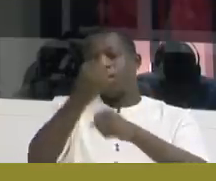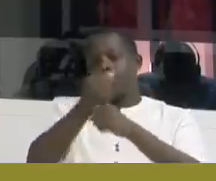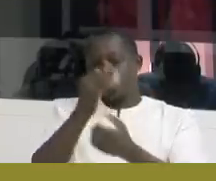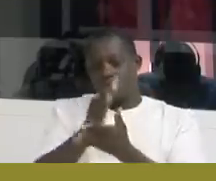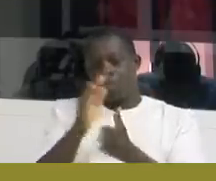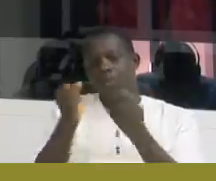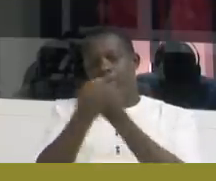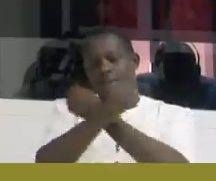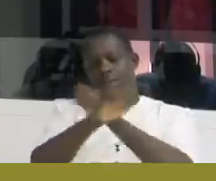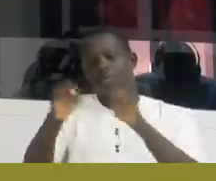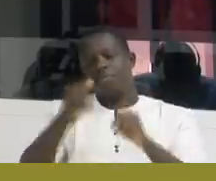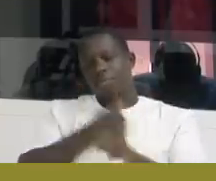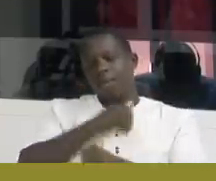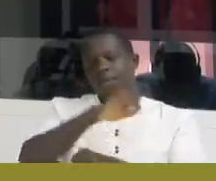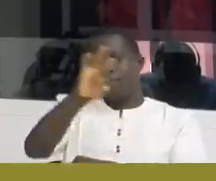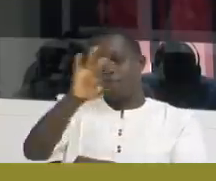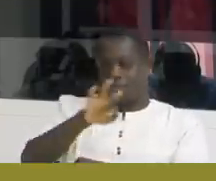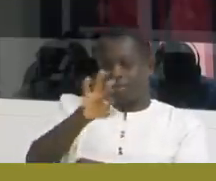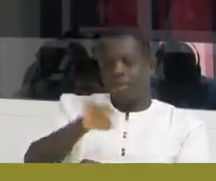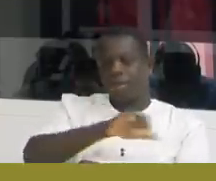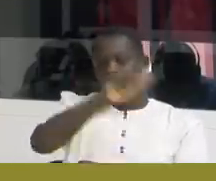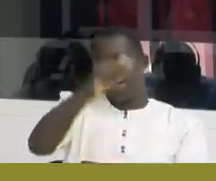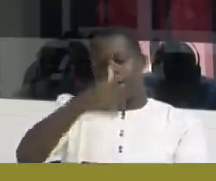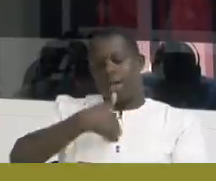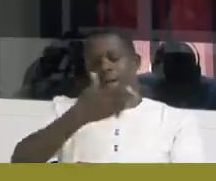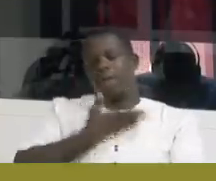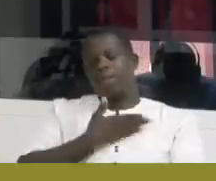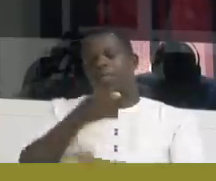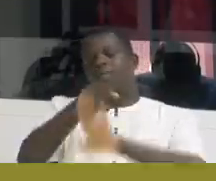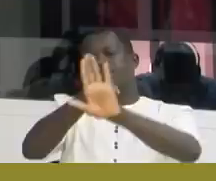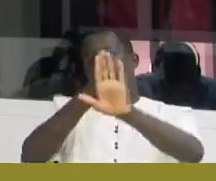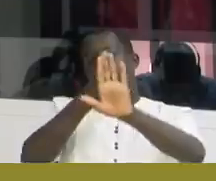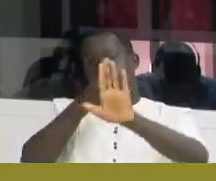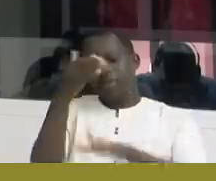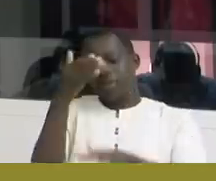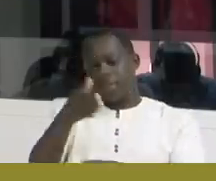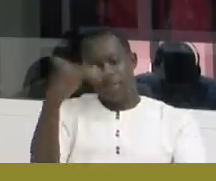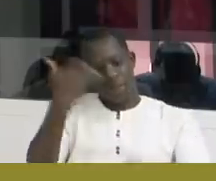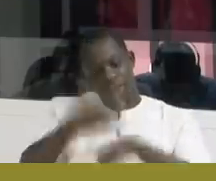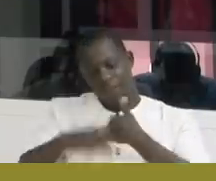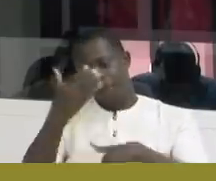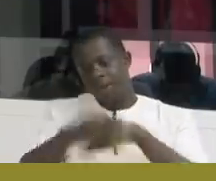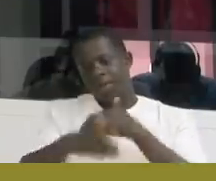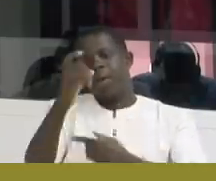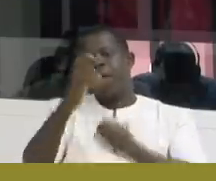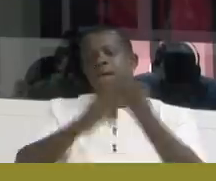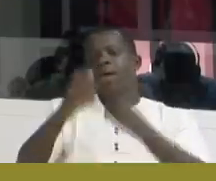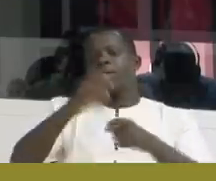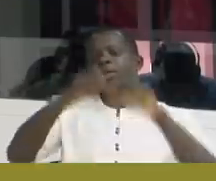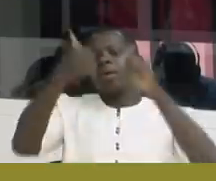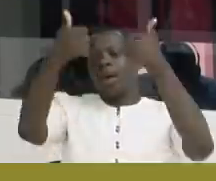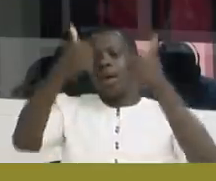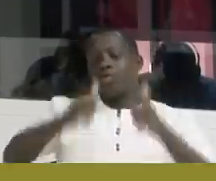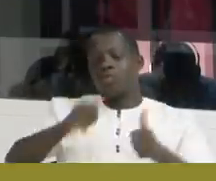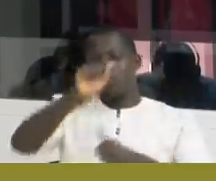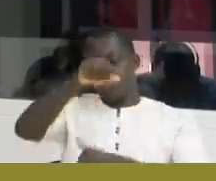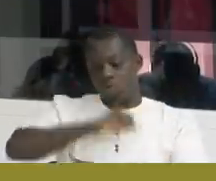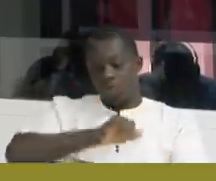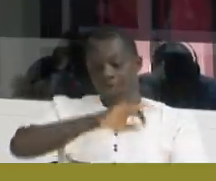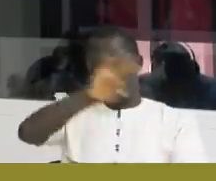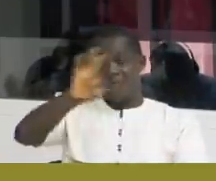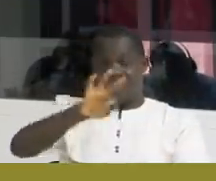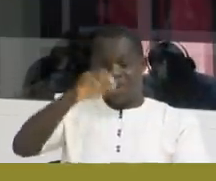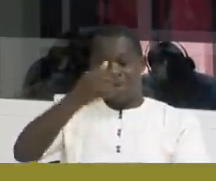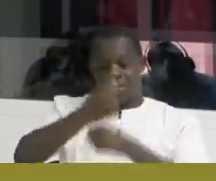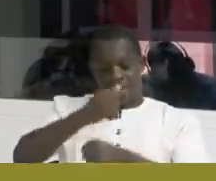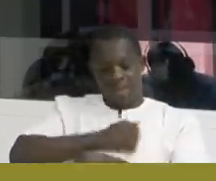family and also have my own assurance that this was not going to happen again. Your family being threatened. I'm not talking, if